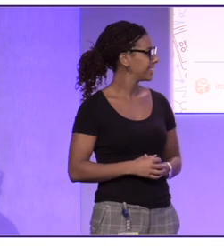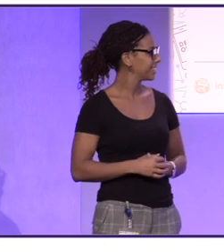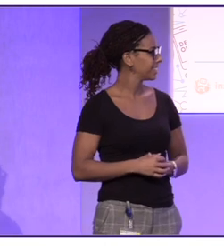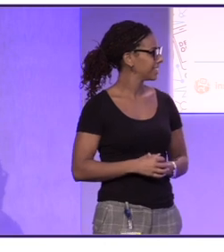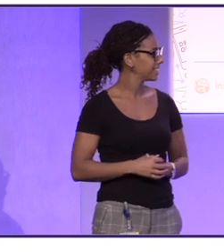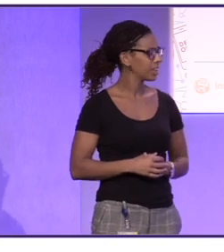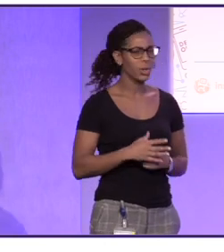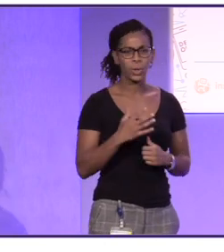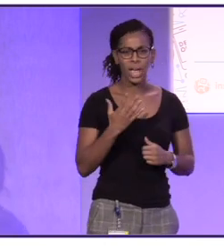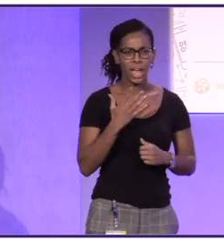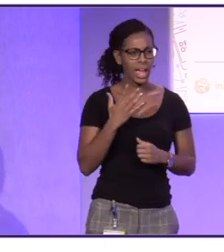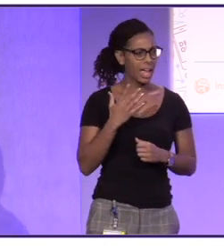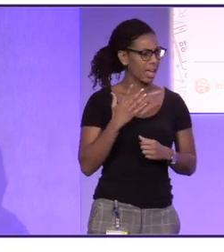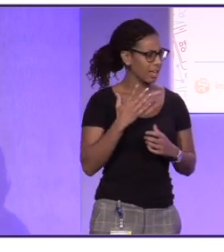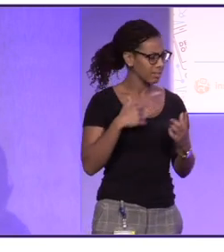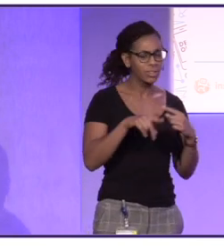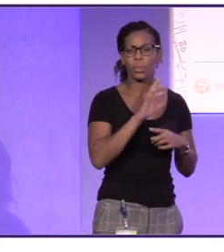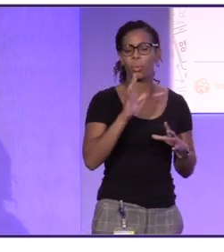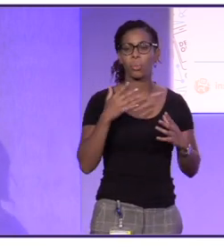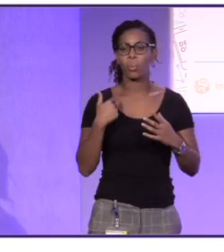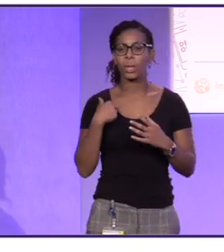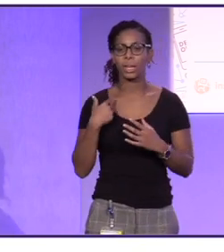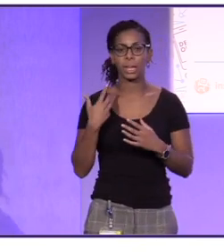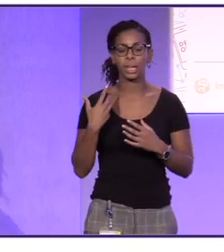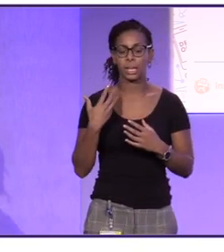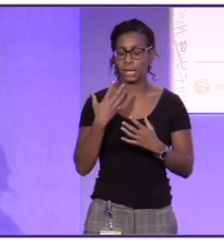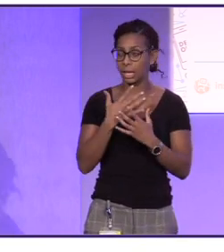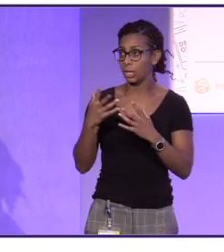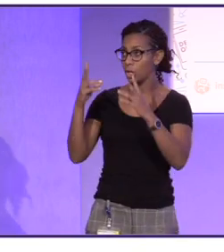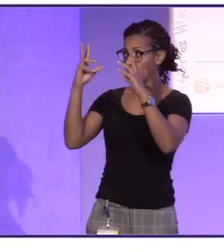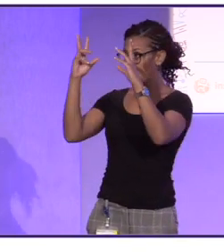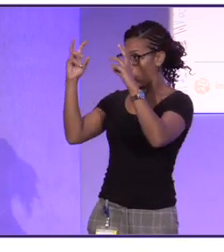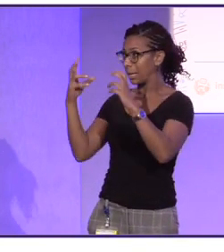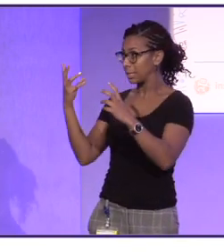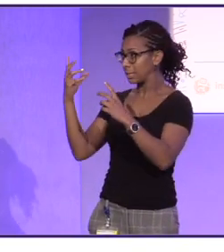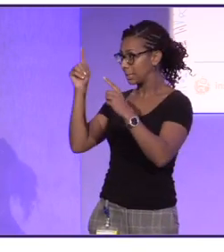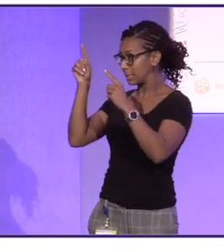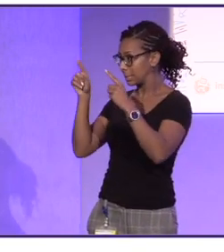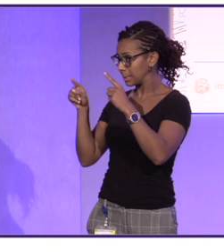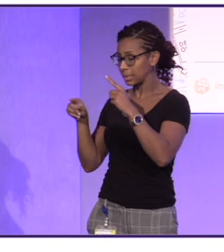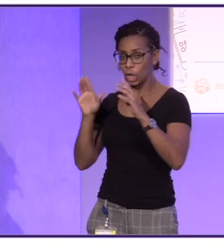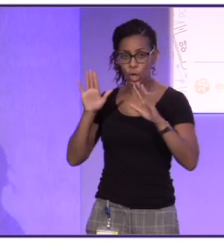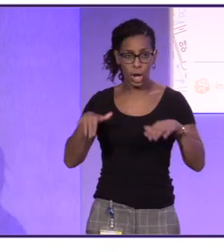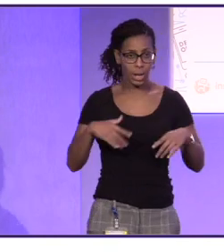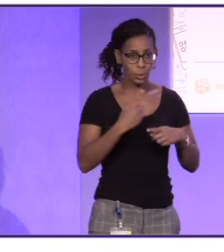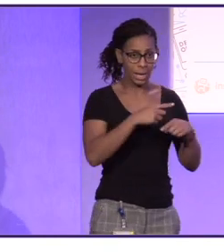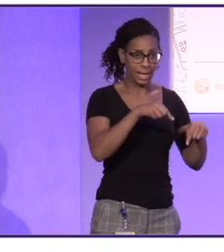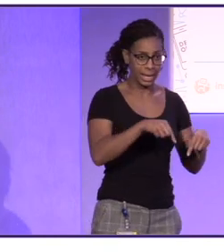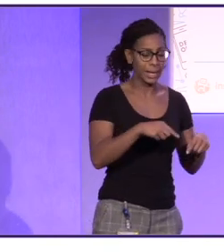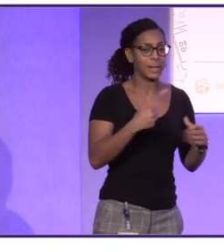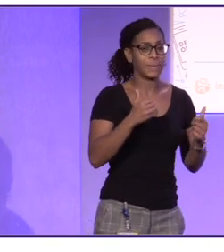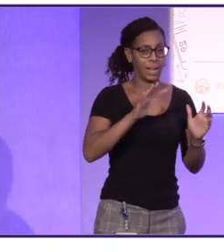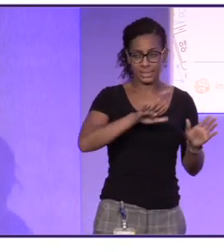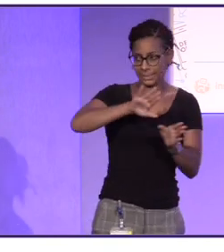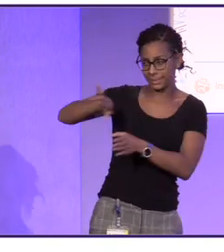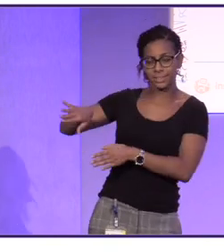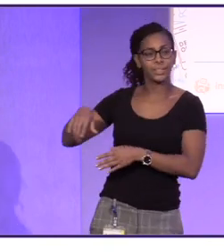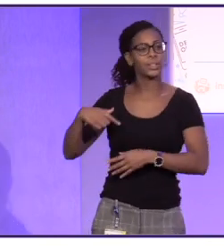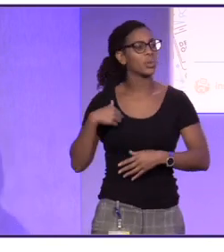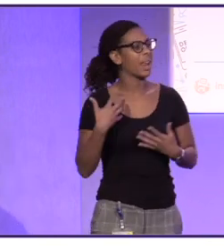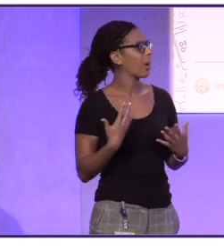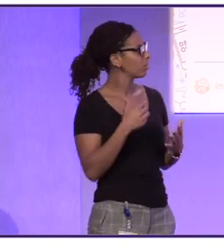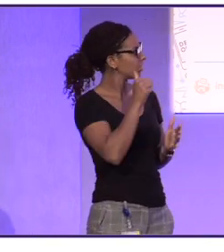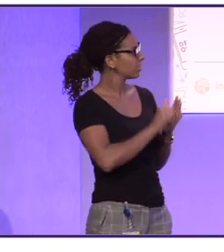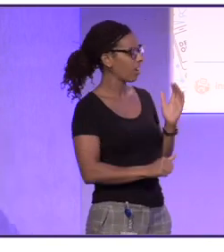Where's Kat? So we learned about lots of topics that we shouldn't touch, and so we won't. We will go right into the